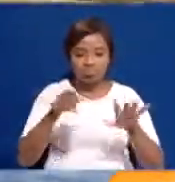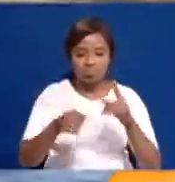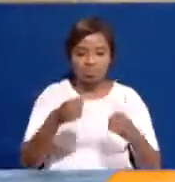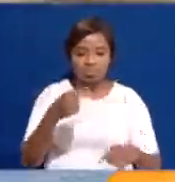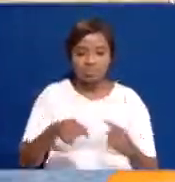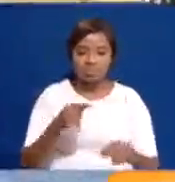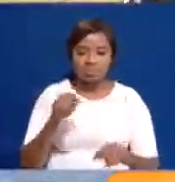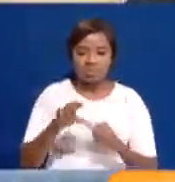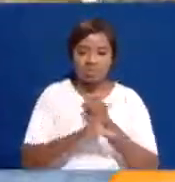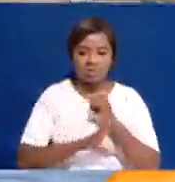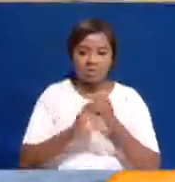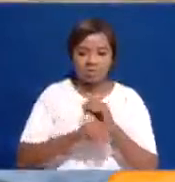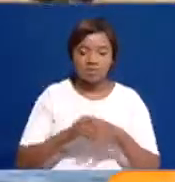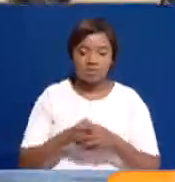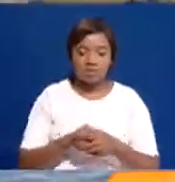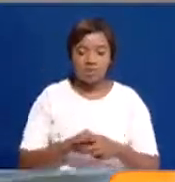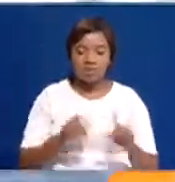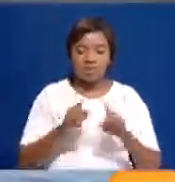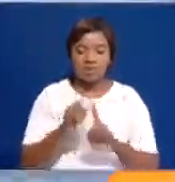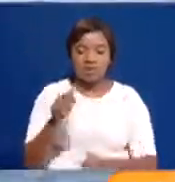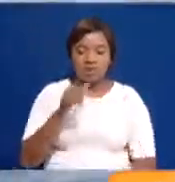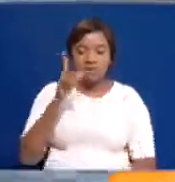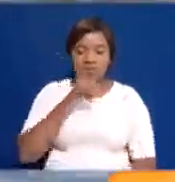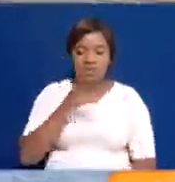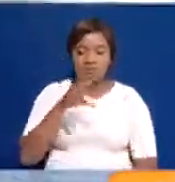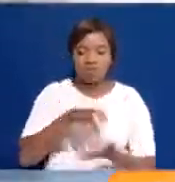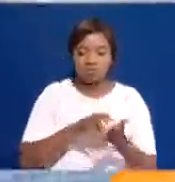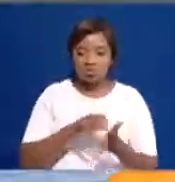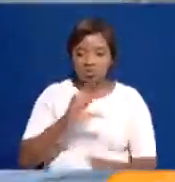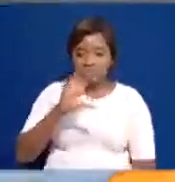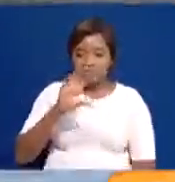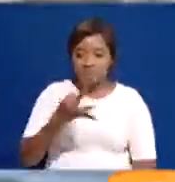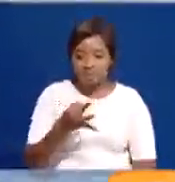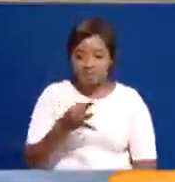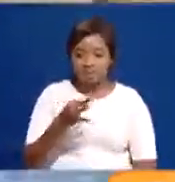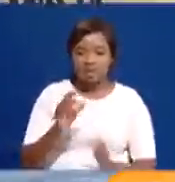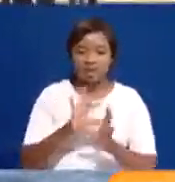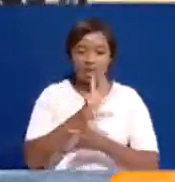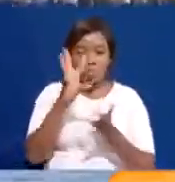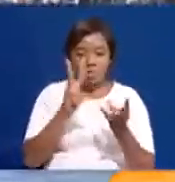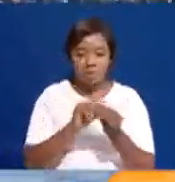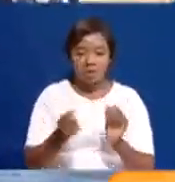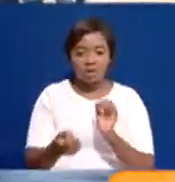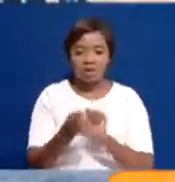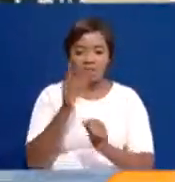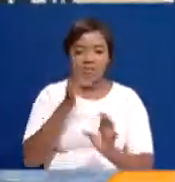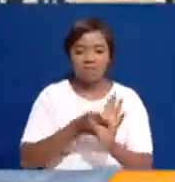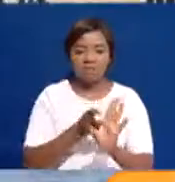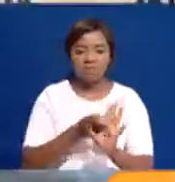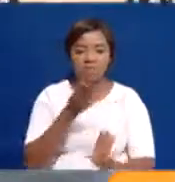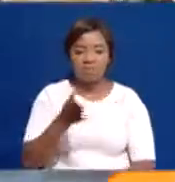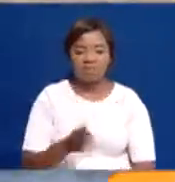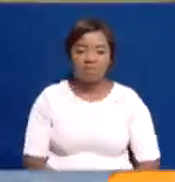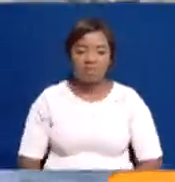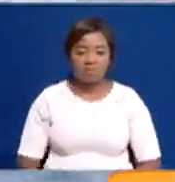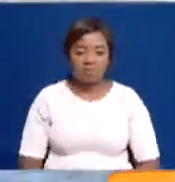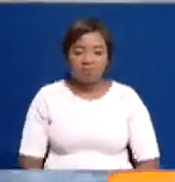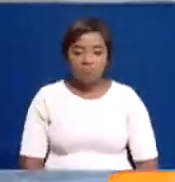country. D.A. Shah finished in third place. 11 athletes took part in the competition.